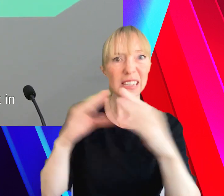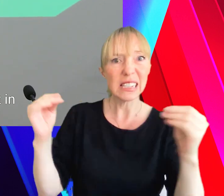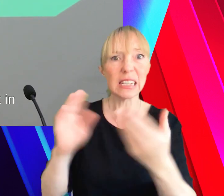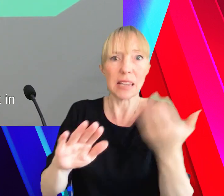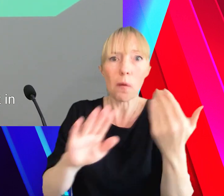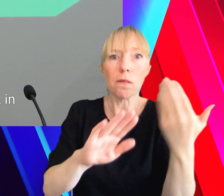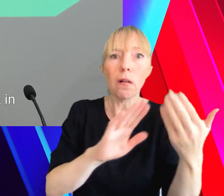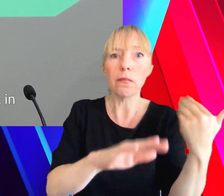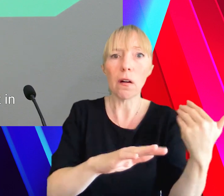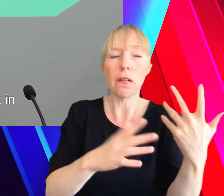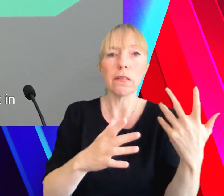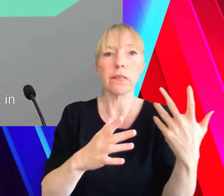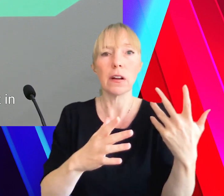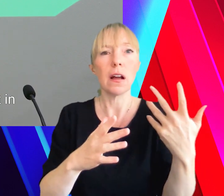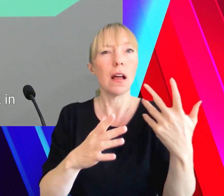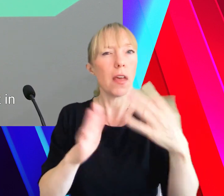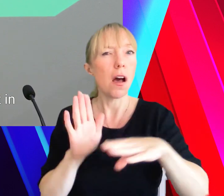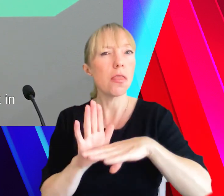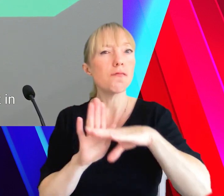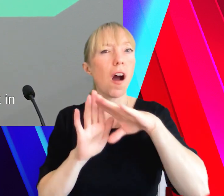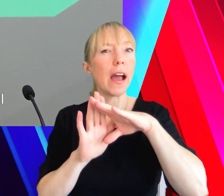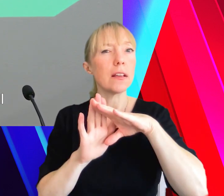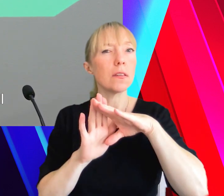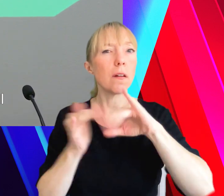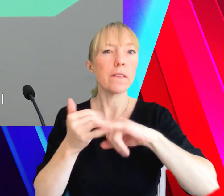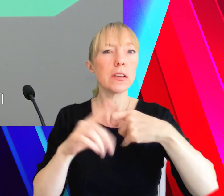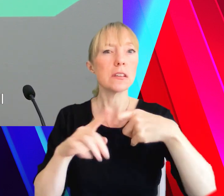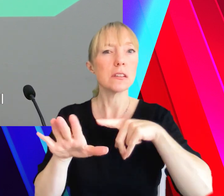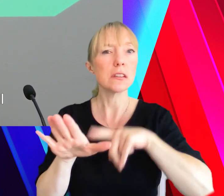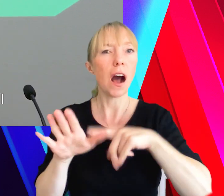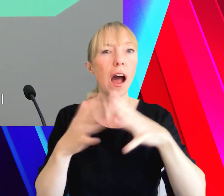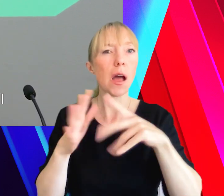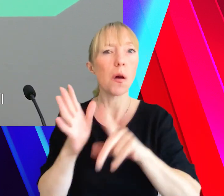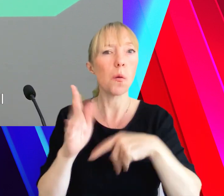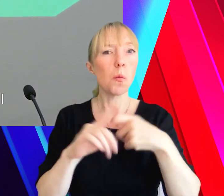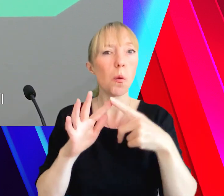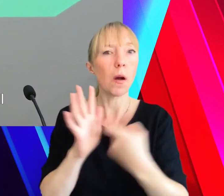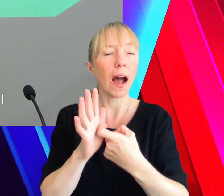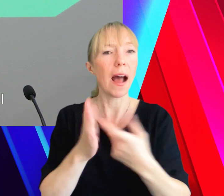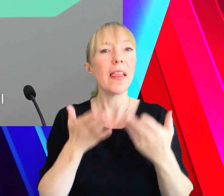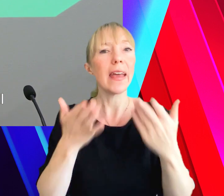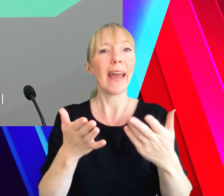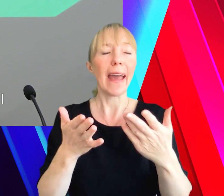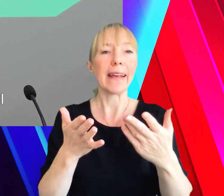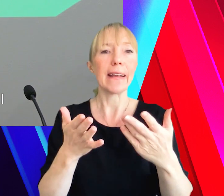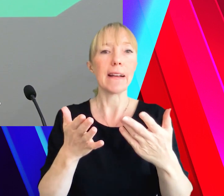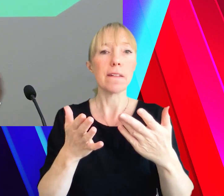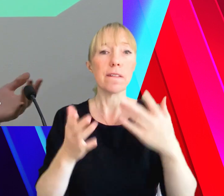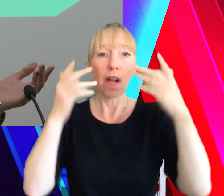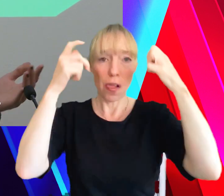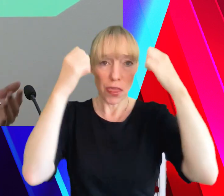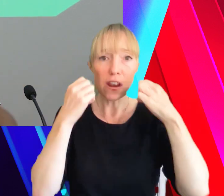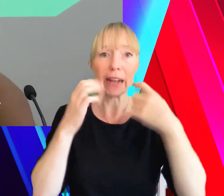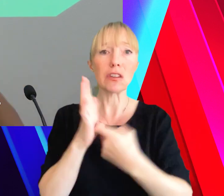and put in, there was a version of The Rise of Skywalker where they gave all of the Knights of Ren voices, because